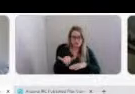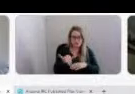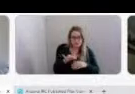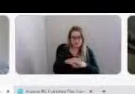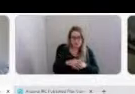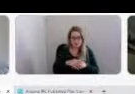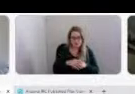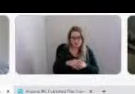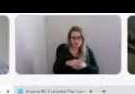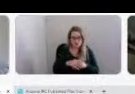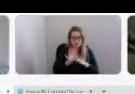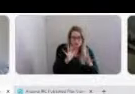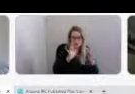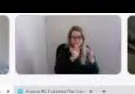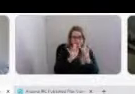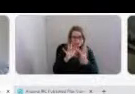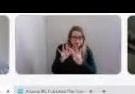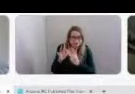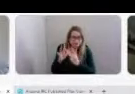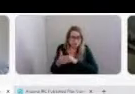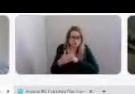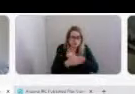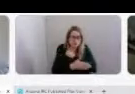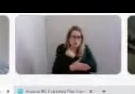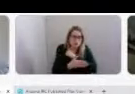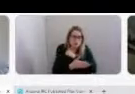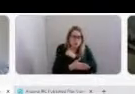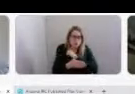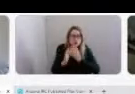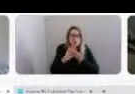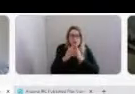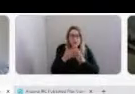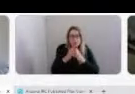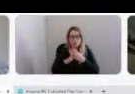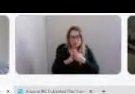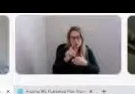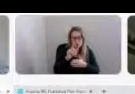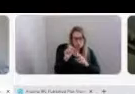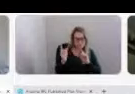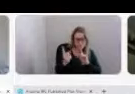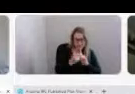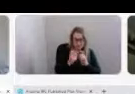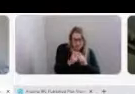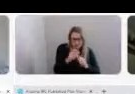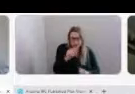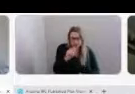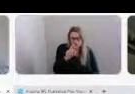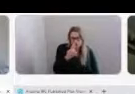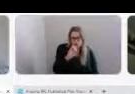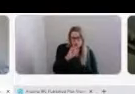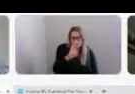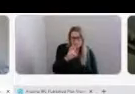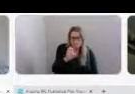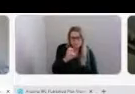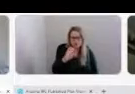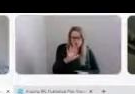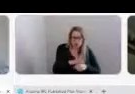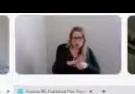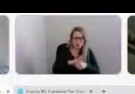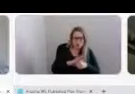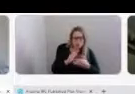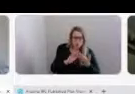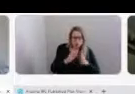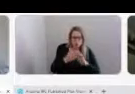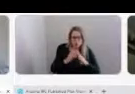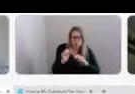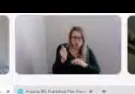our communities to the local communities we met with tribes we met with the our local communities and all of them